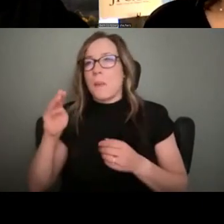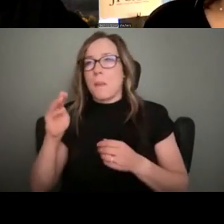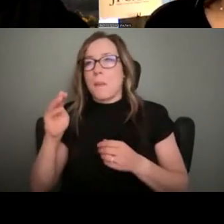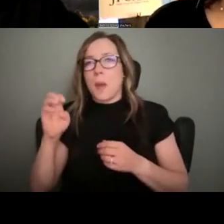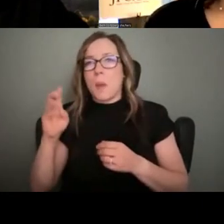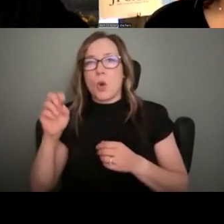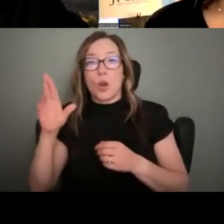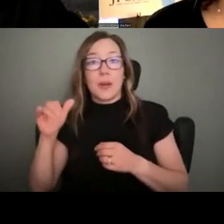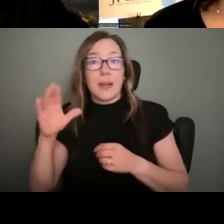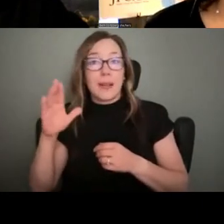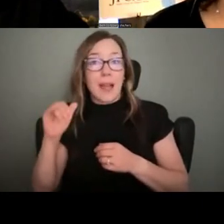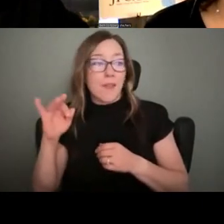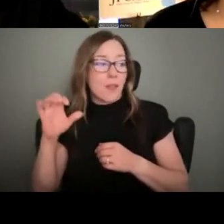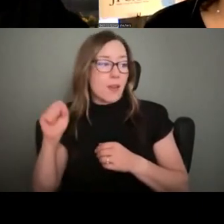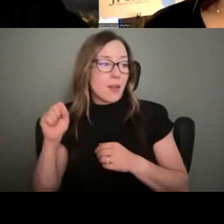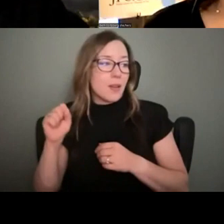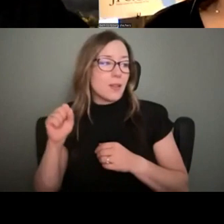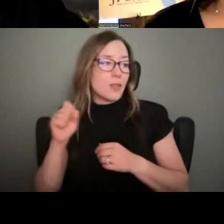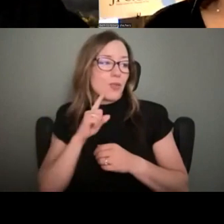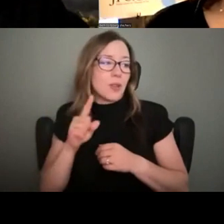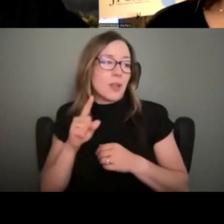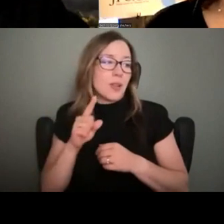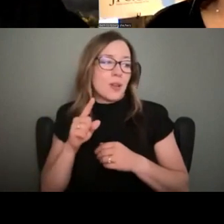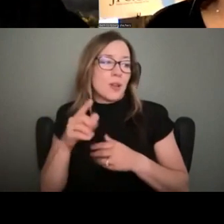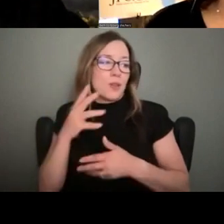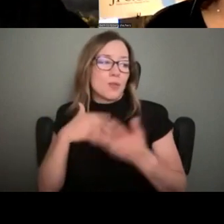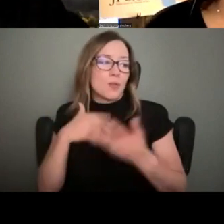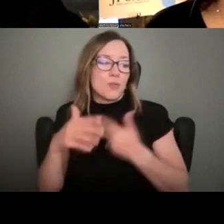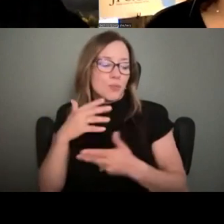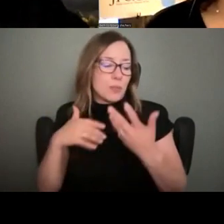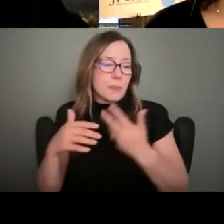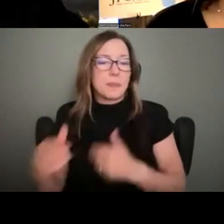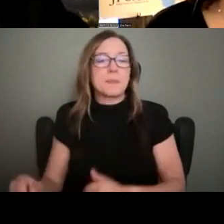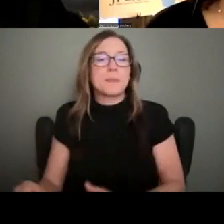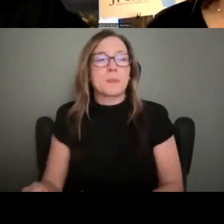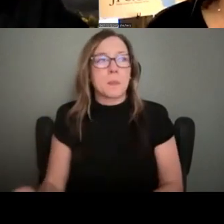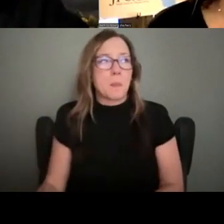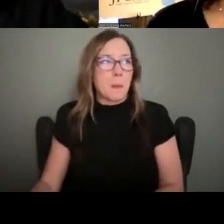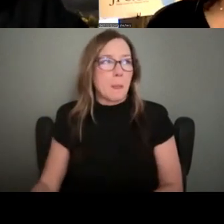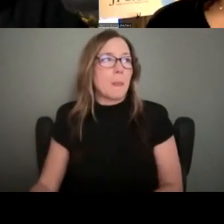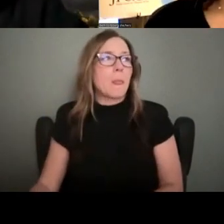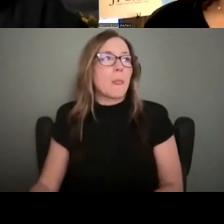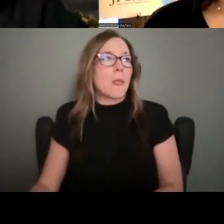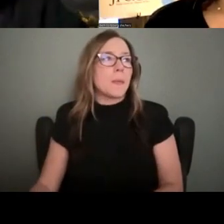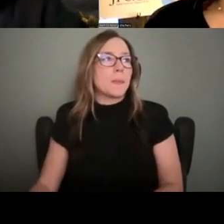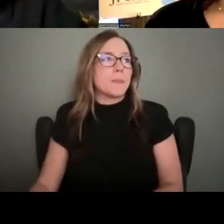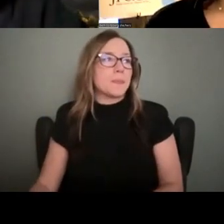are at their heart social gatherings. The focus is helping both